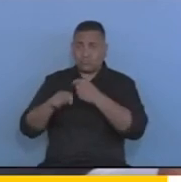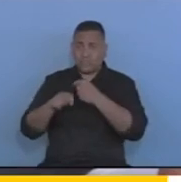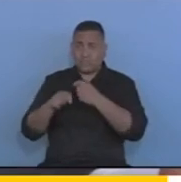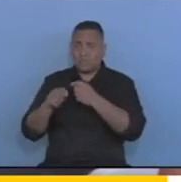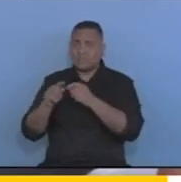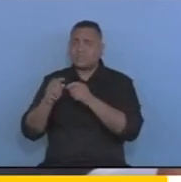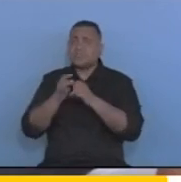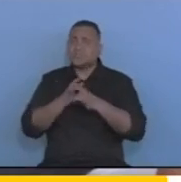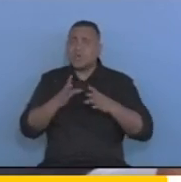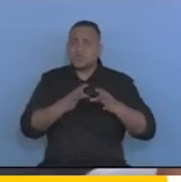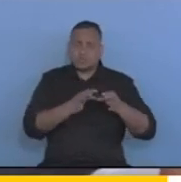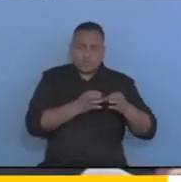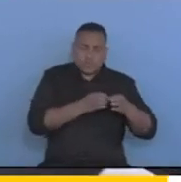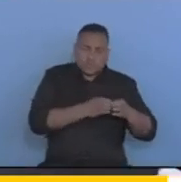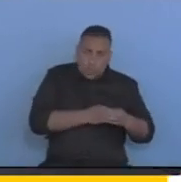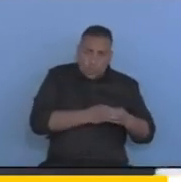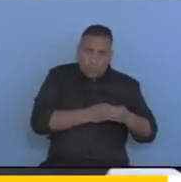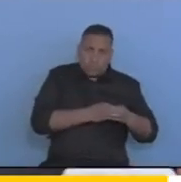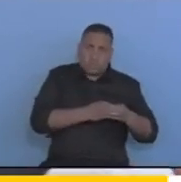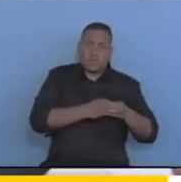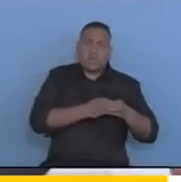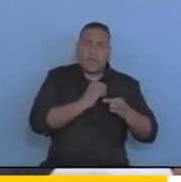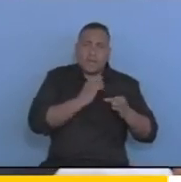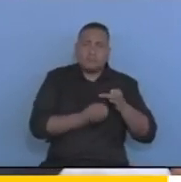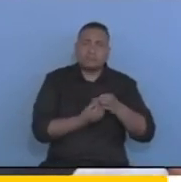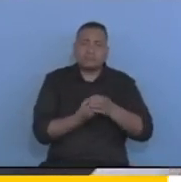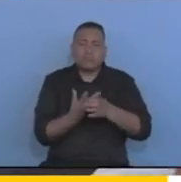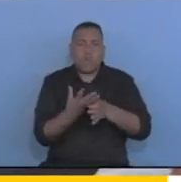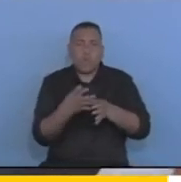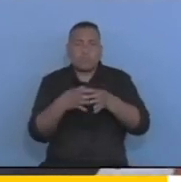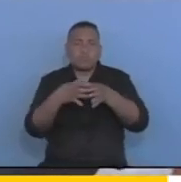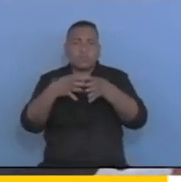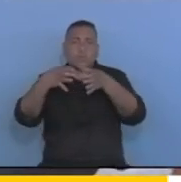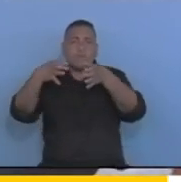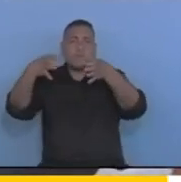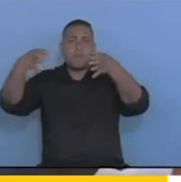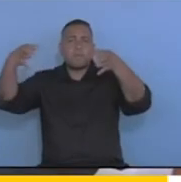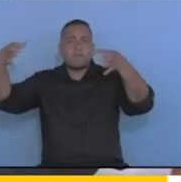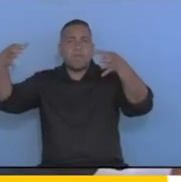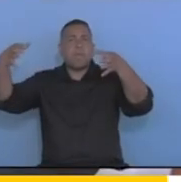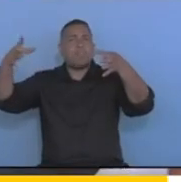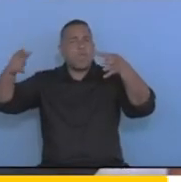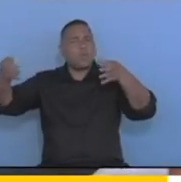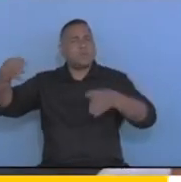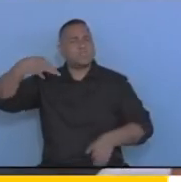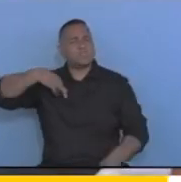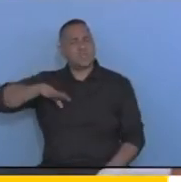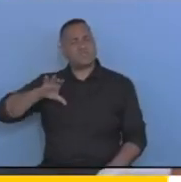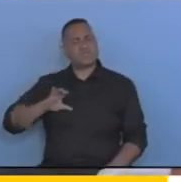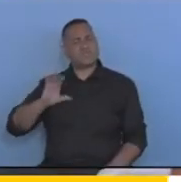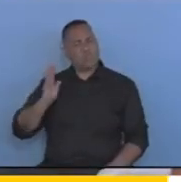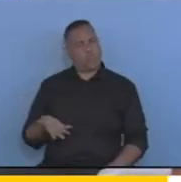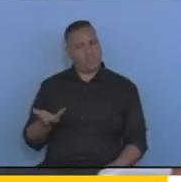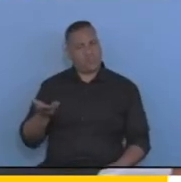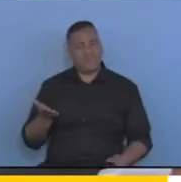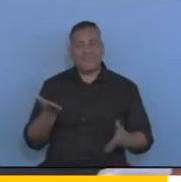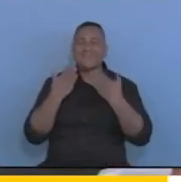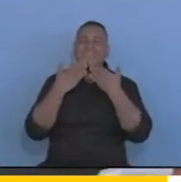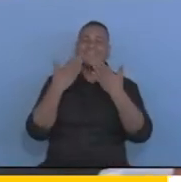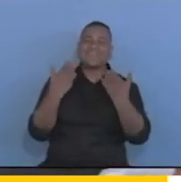goes big, big, big, and eventually provides shade and coverage for so much. So that is it. Thank you so much. You're